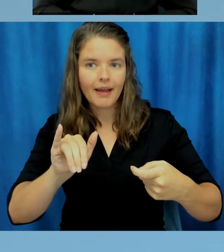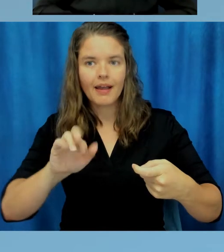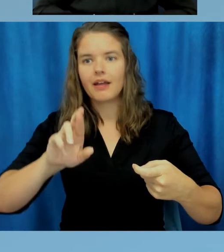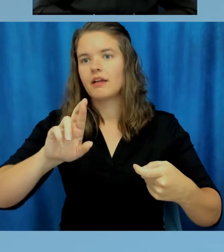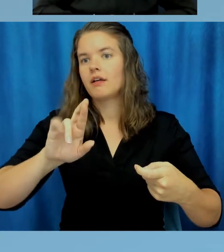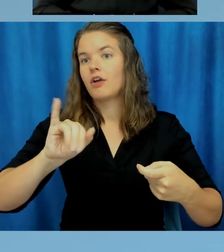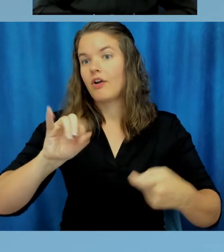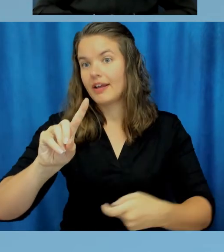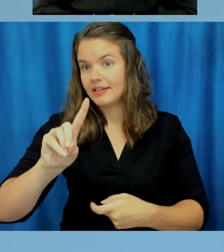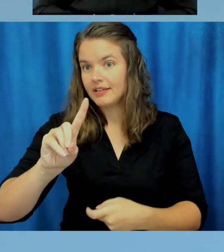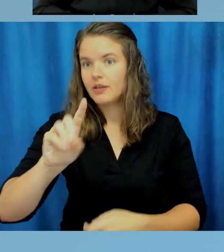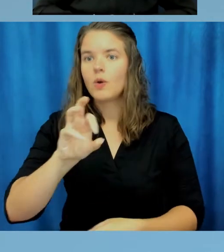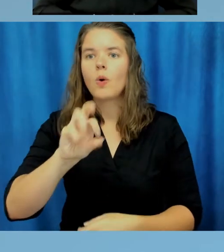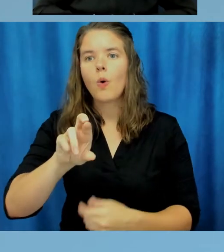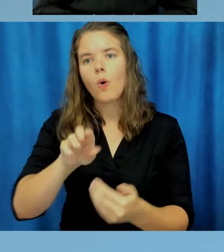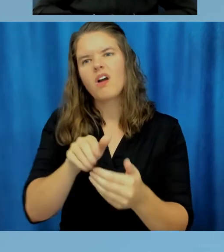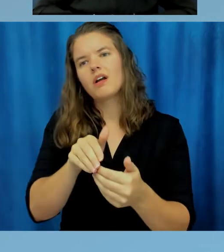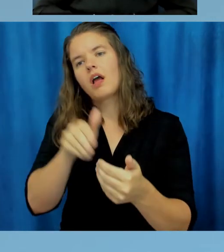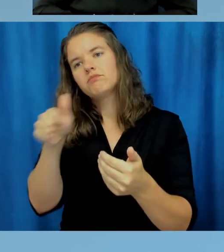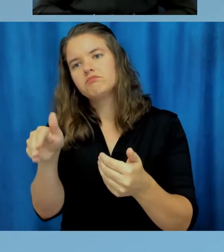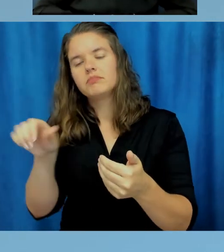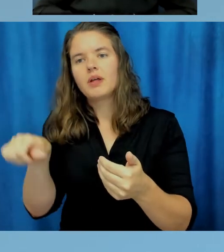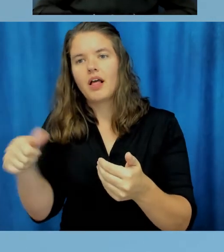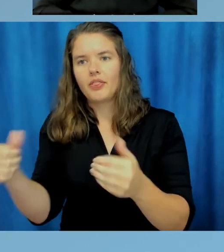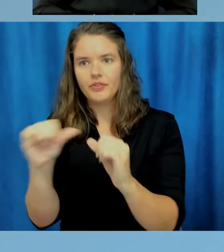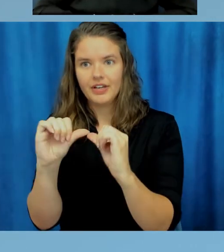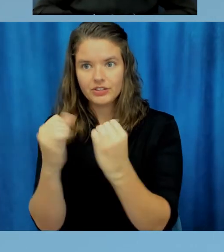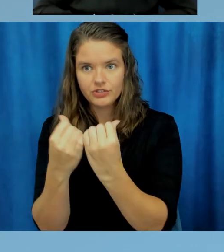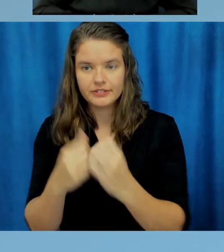of Interpreters for the Deaf or its successor agency,